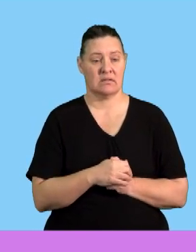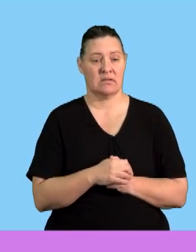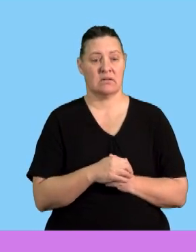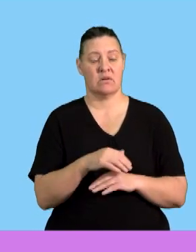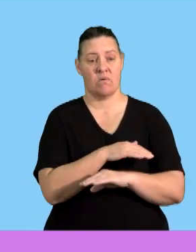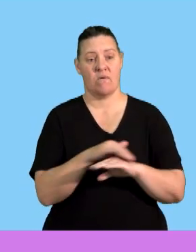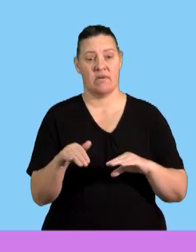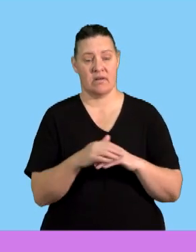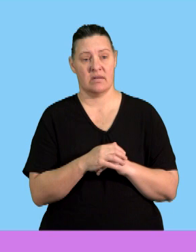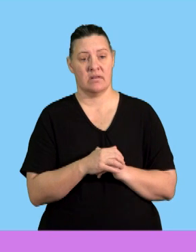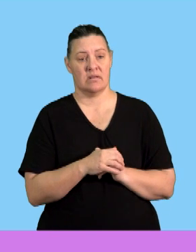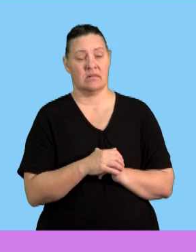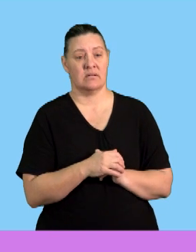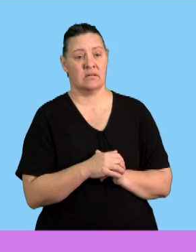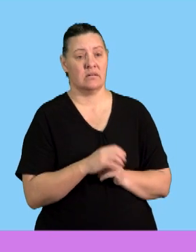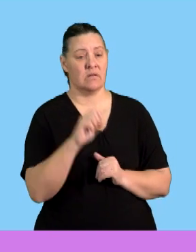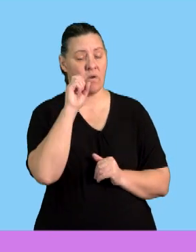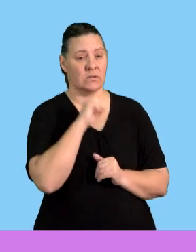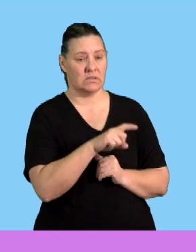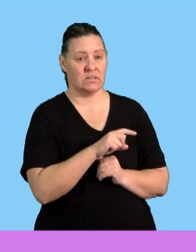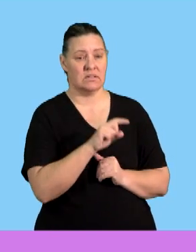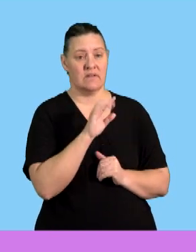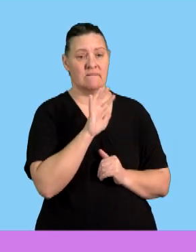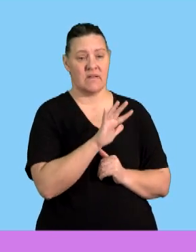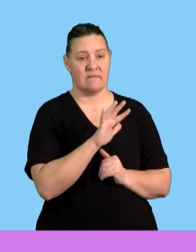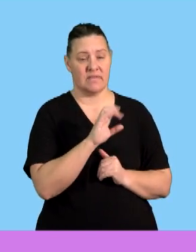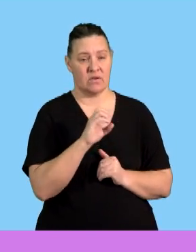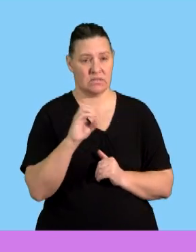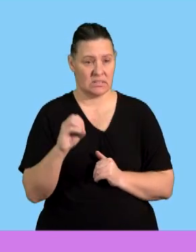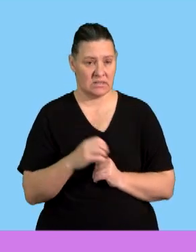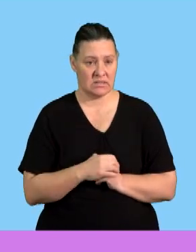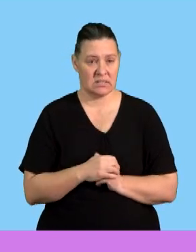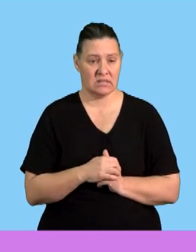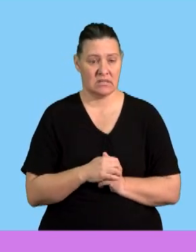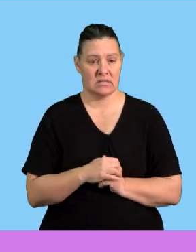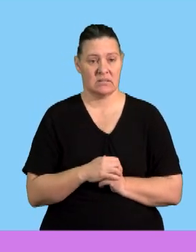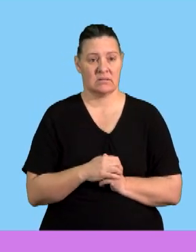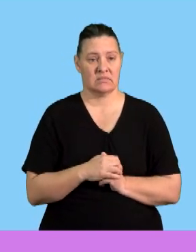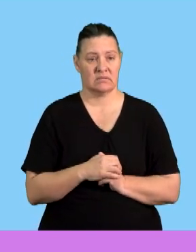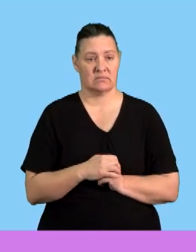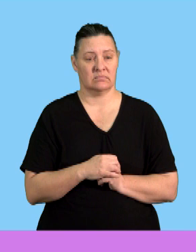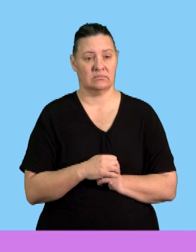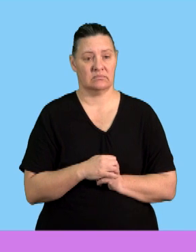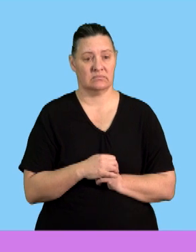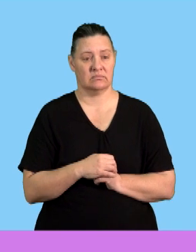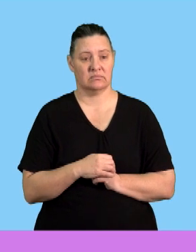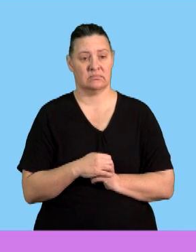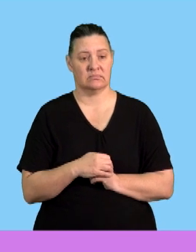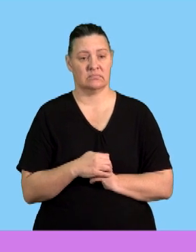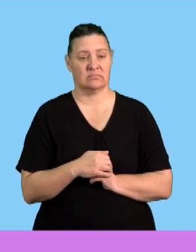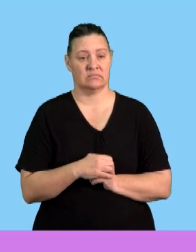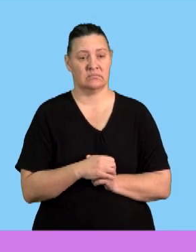over the old one. So now we will say the